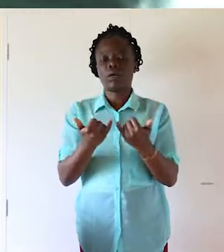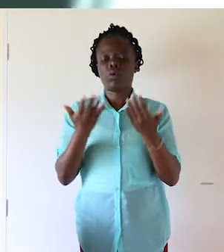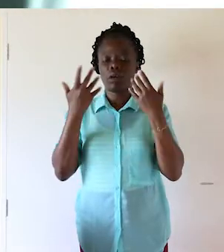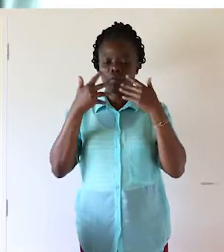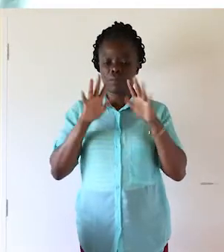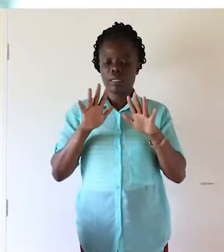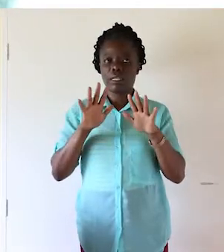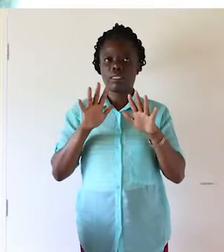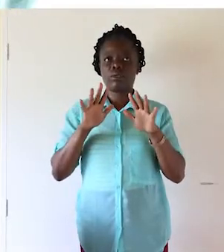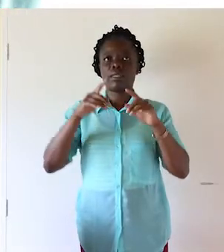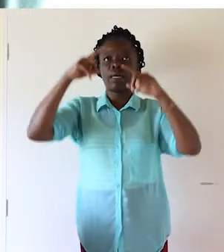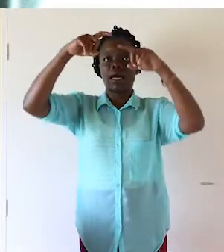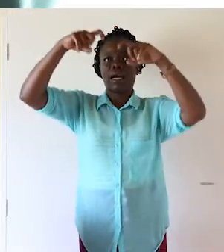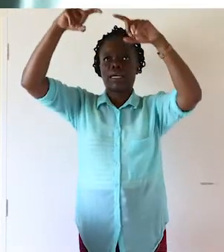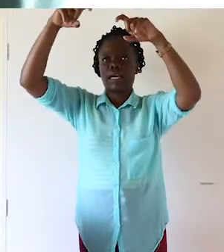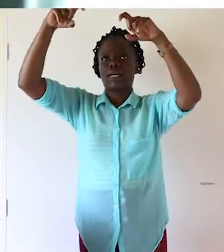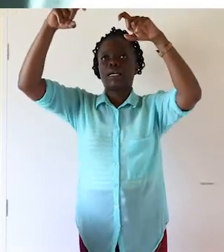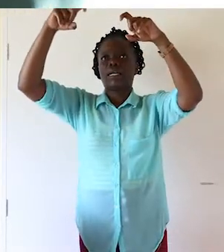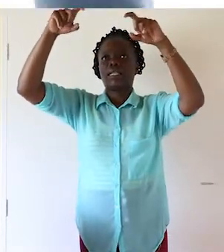are through with hanging the